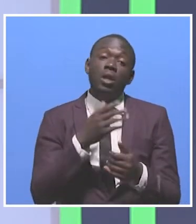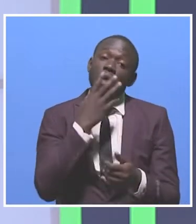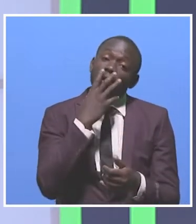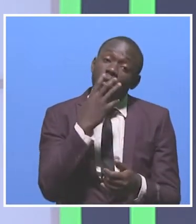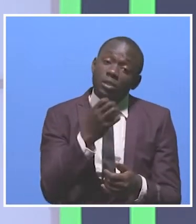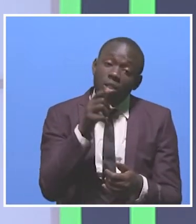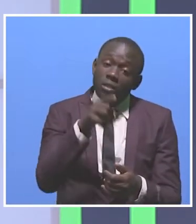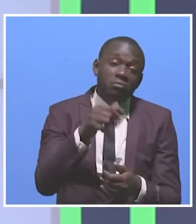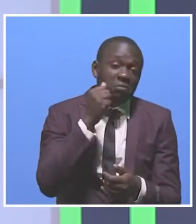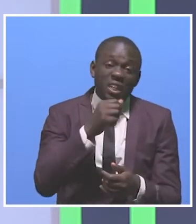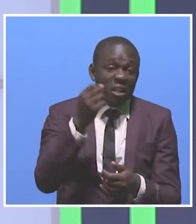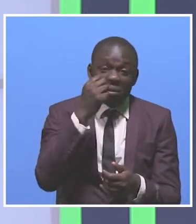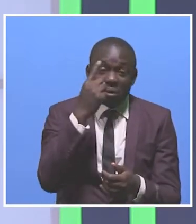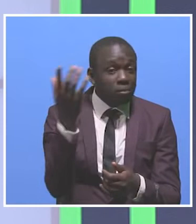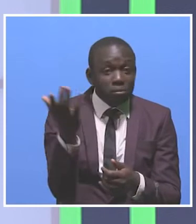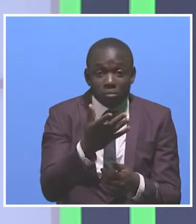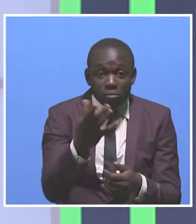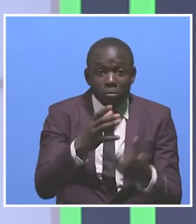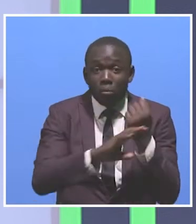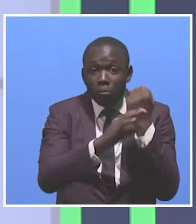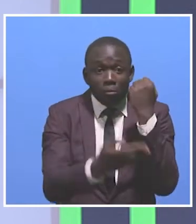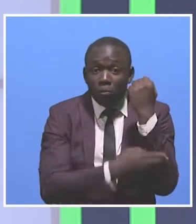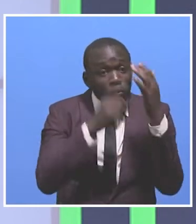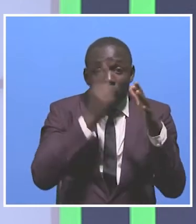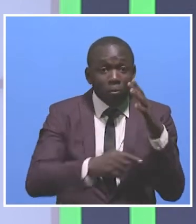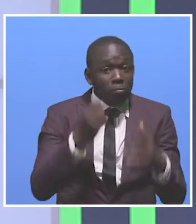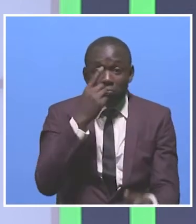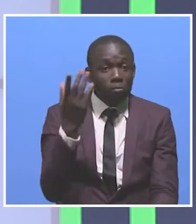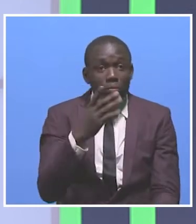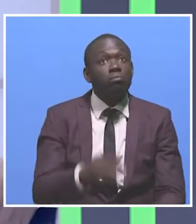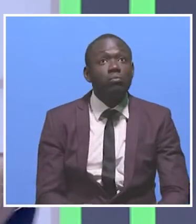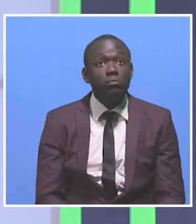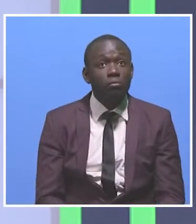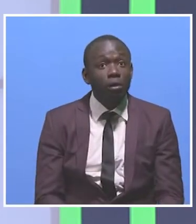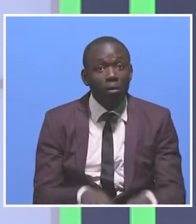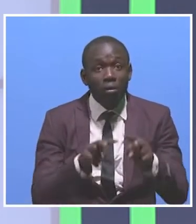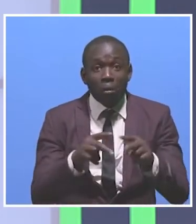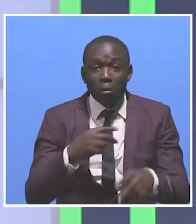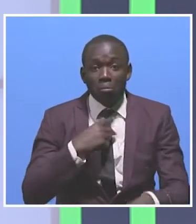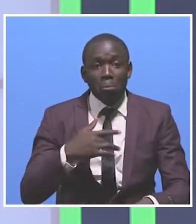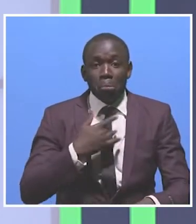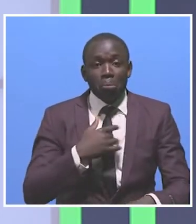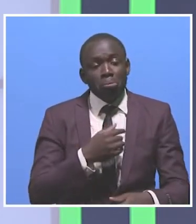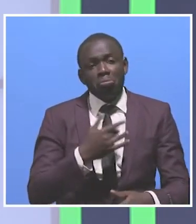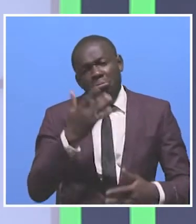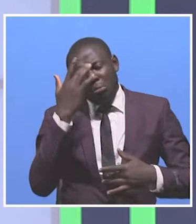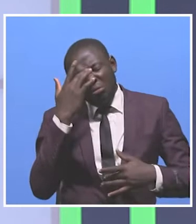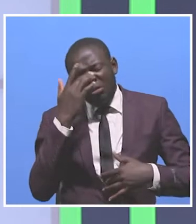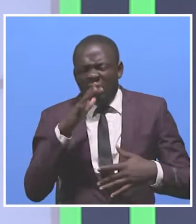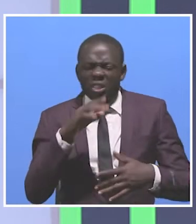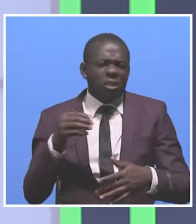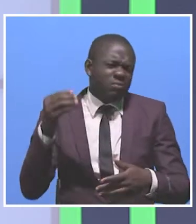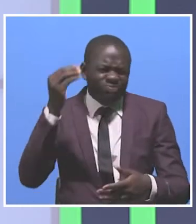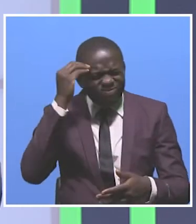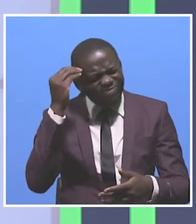a pregnancy is. She'll just be looking at you I'm just not feeling clueless.